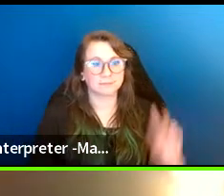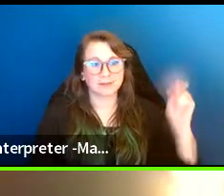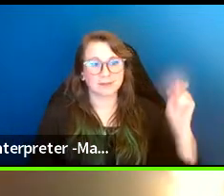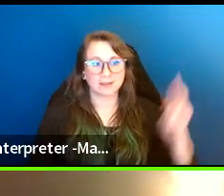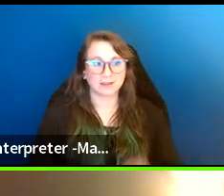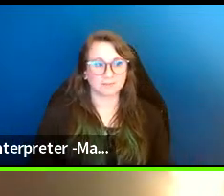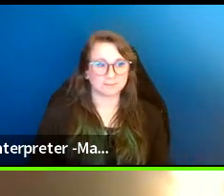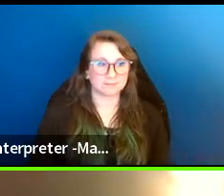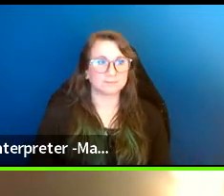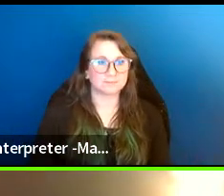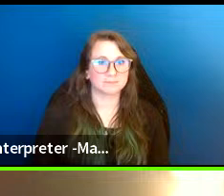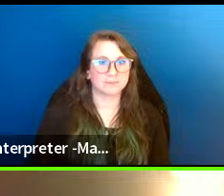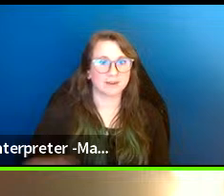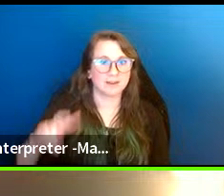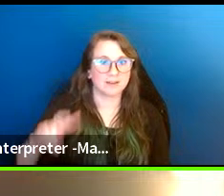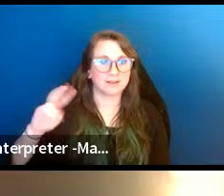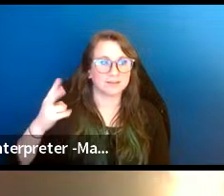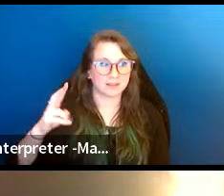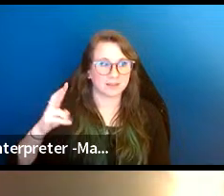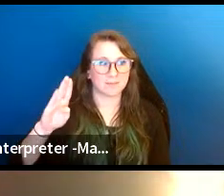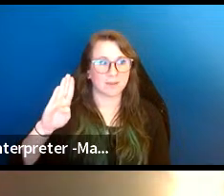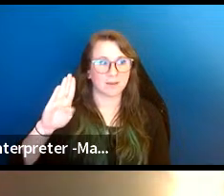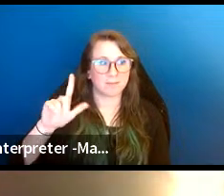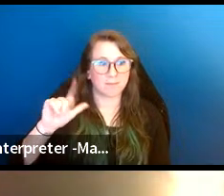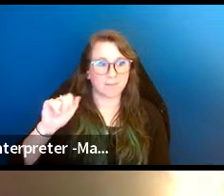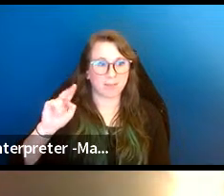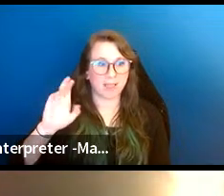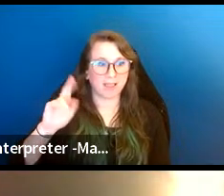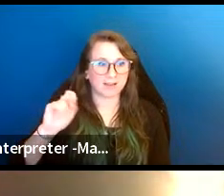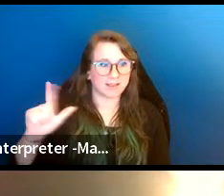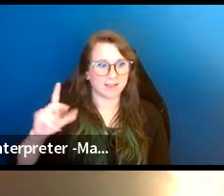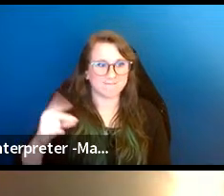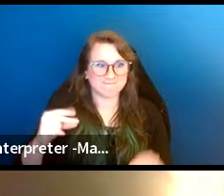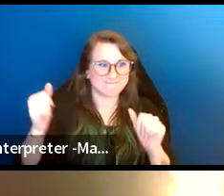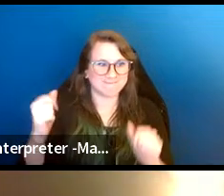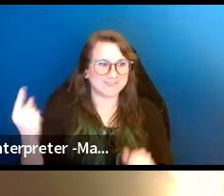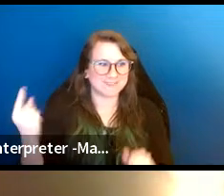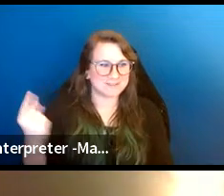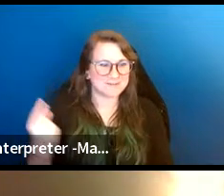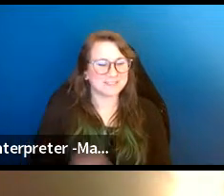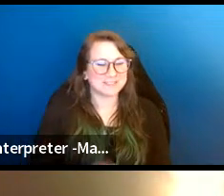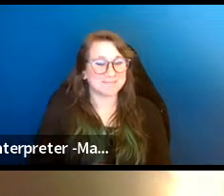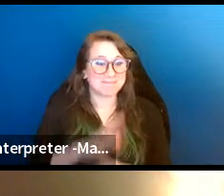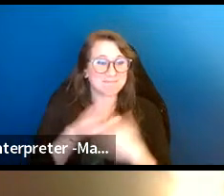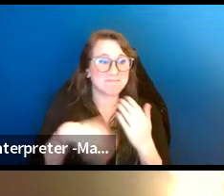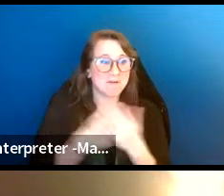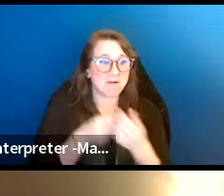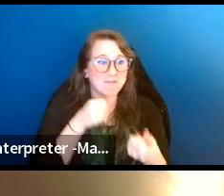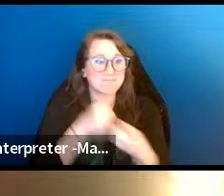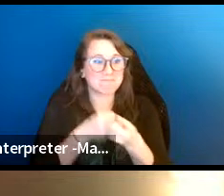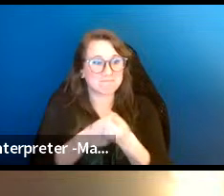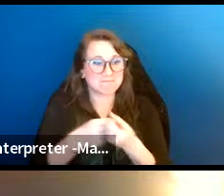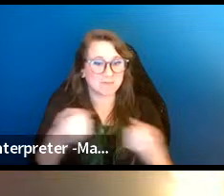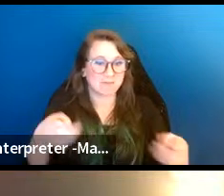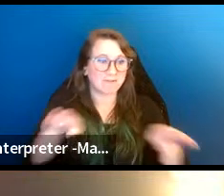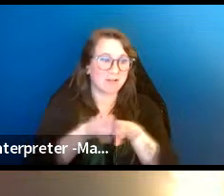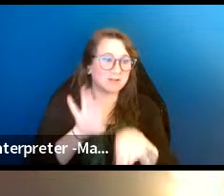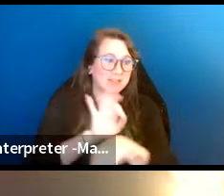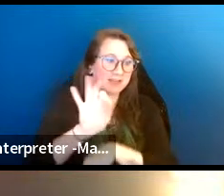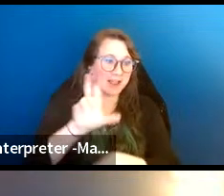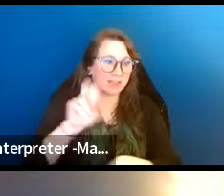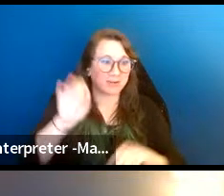Second. Second by Commissioner Black now with the quickness as always. All in favor of adjourning tonight's meeting at 9:30, say